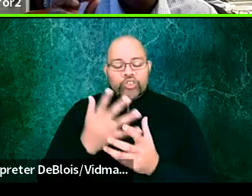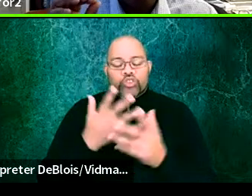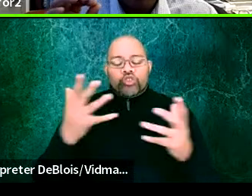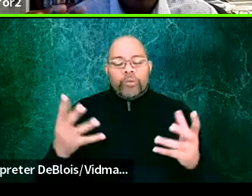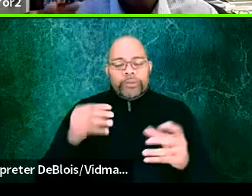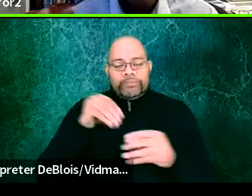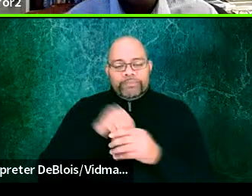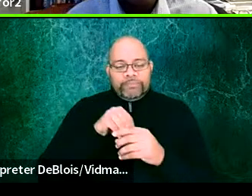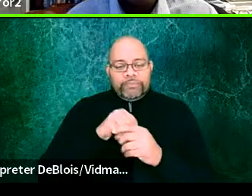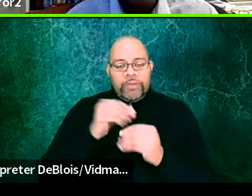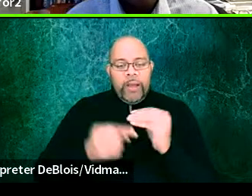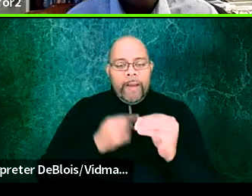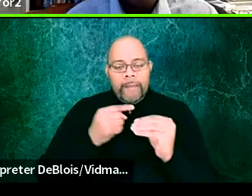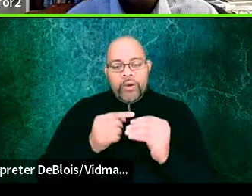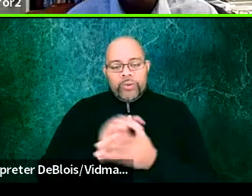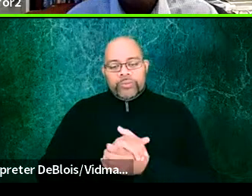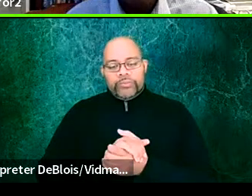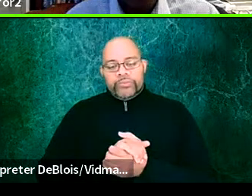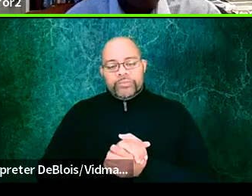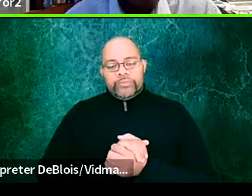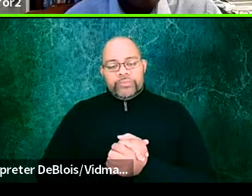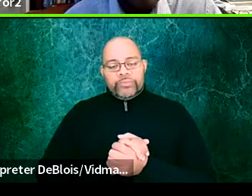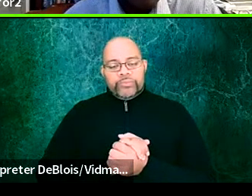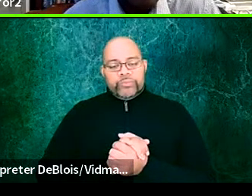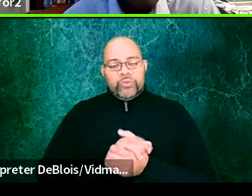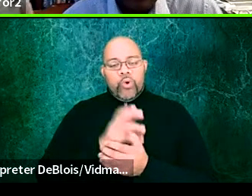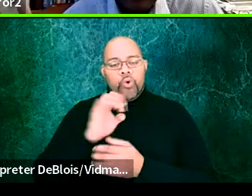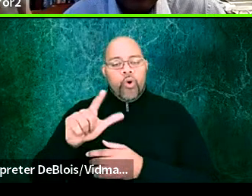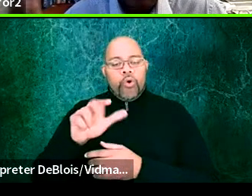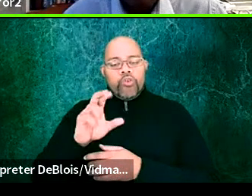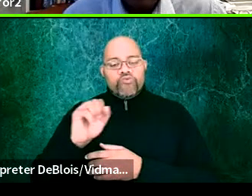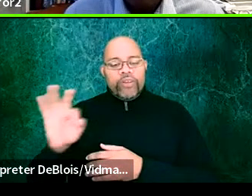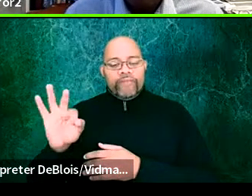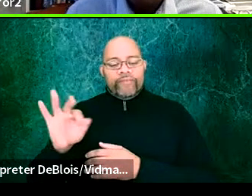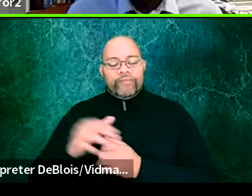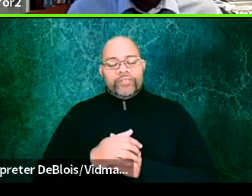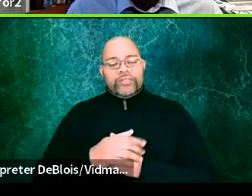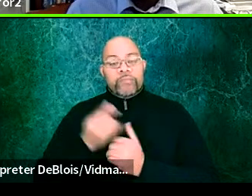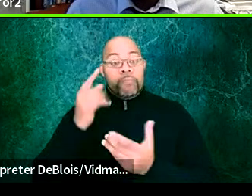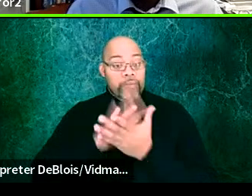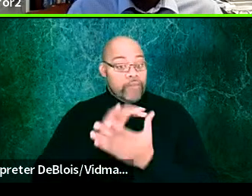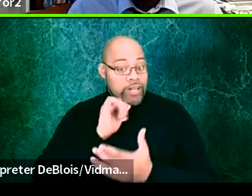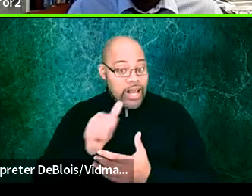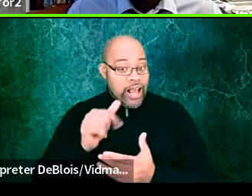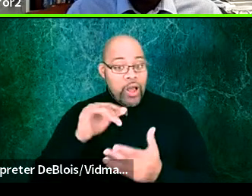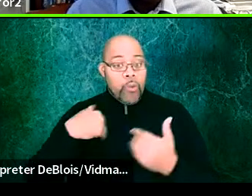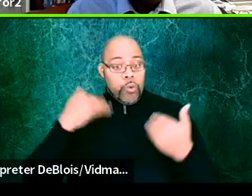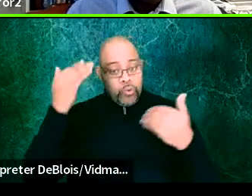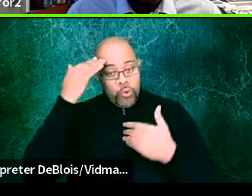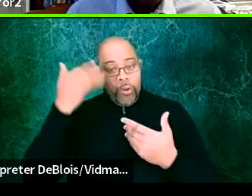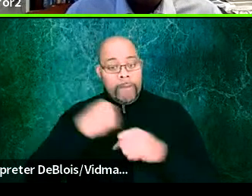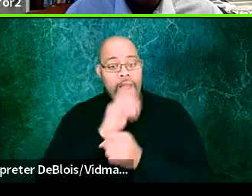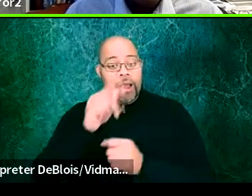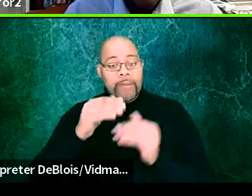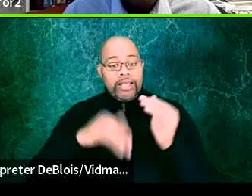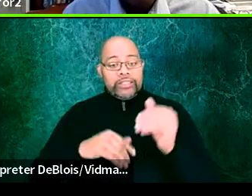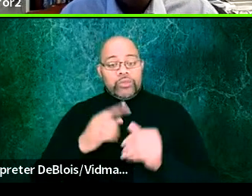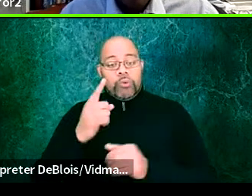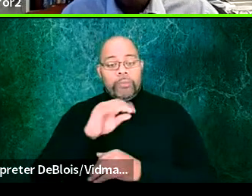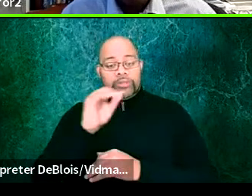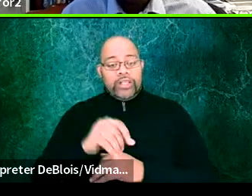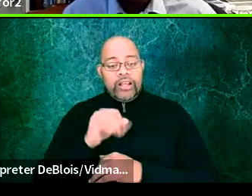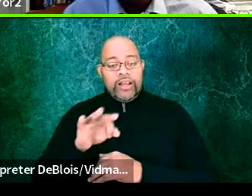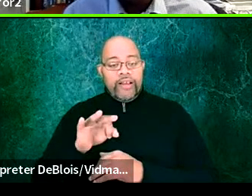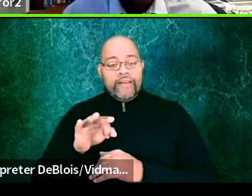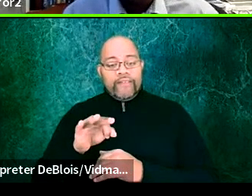much about coral reefs, which, believe it or not, as we all know, make up less than 1% of